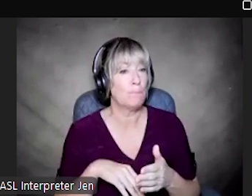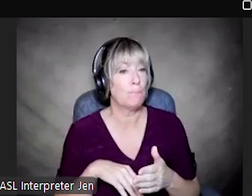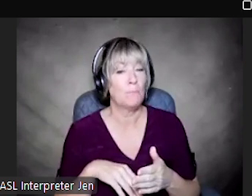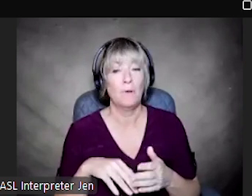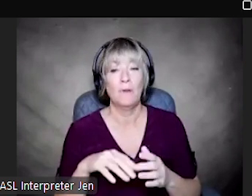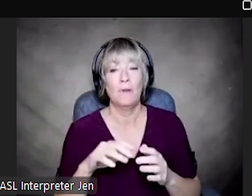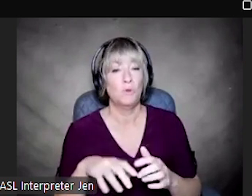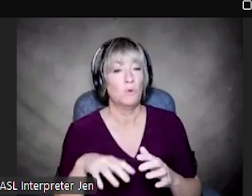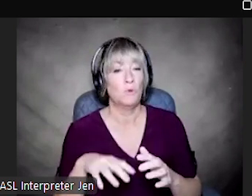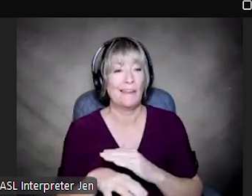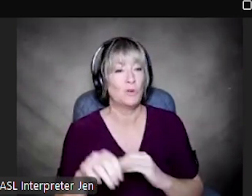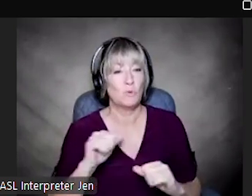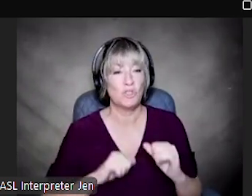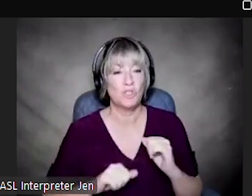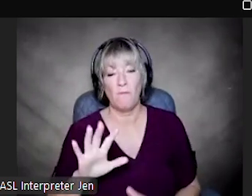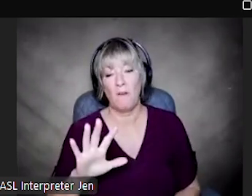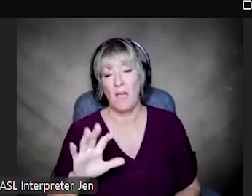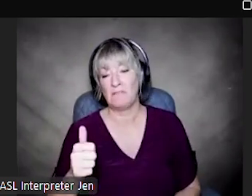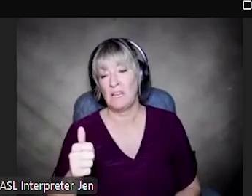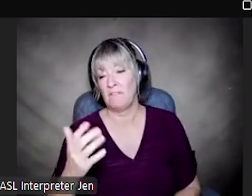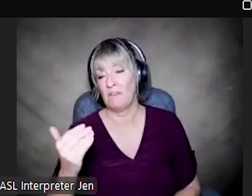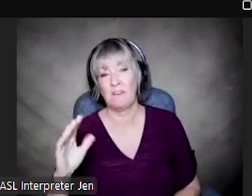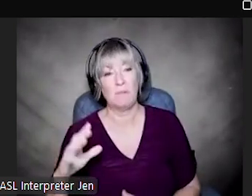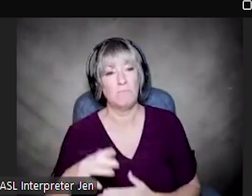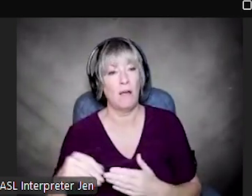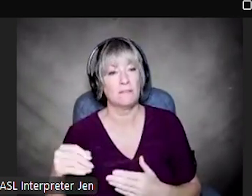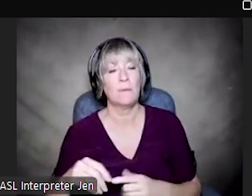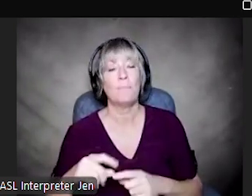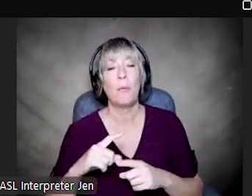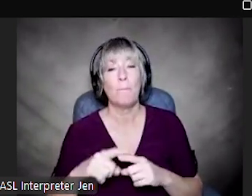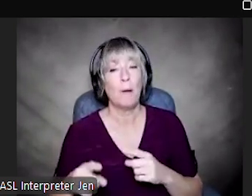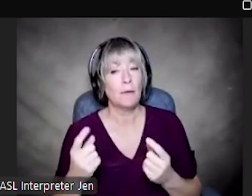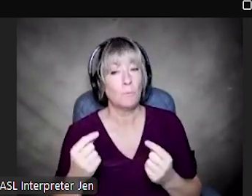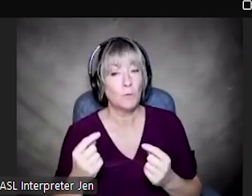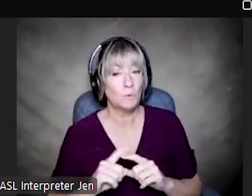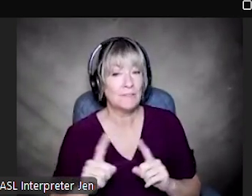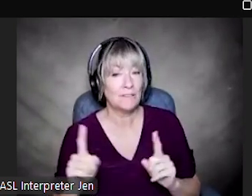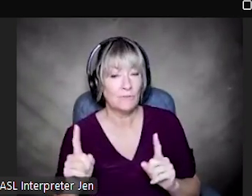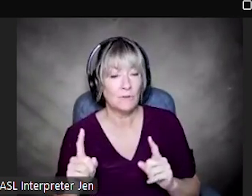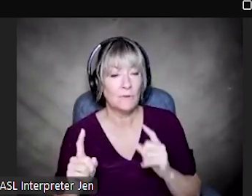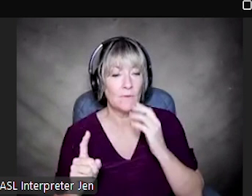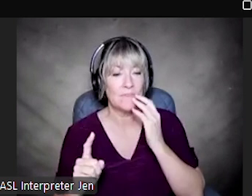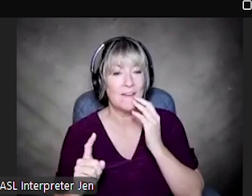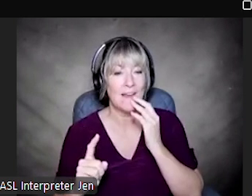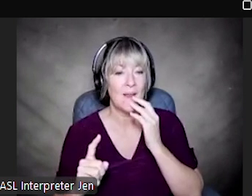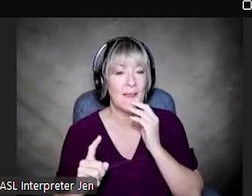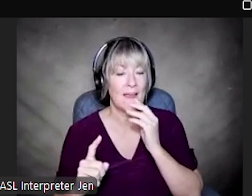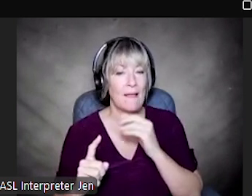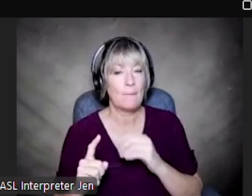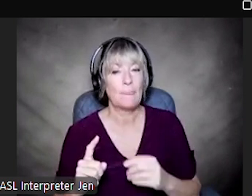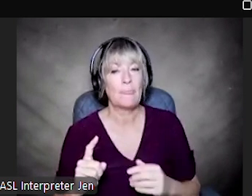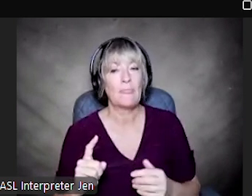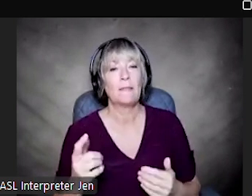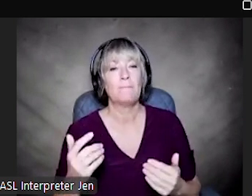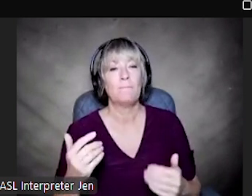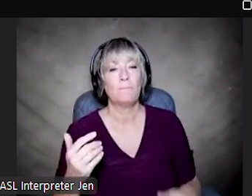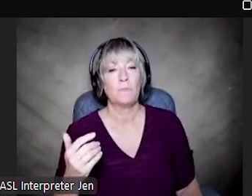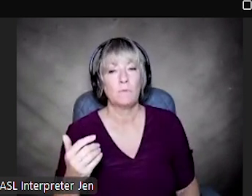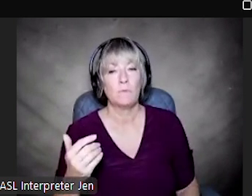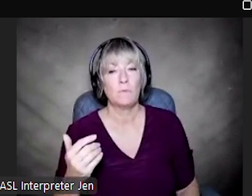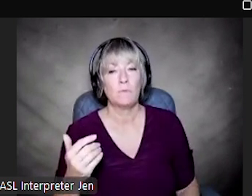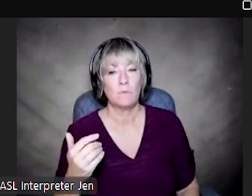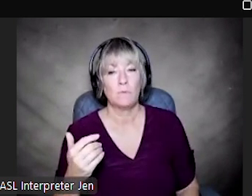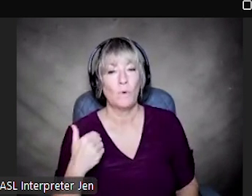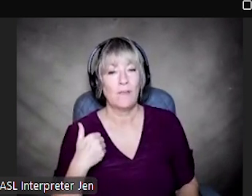into a comedy show for 5, 10, 15 bucks. But what we do that's different is we have